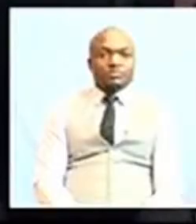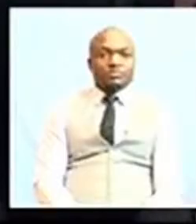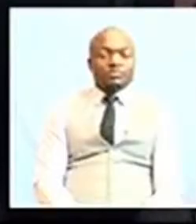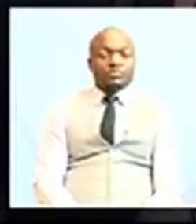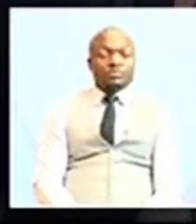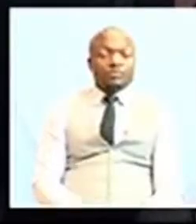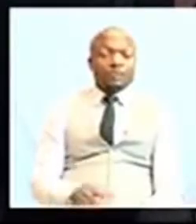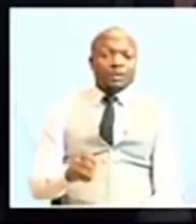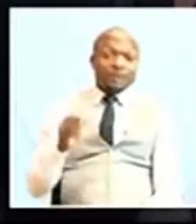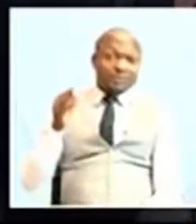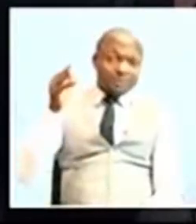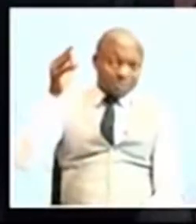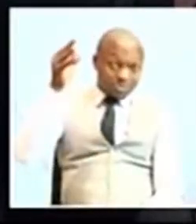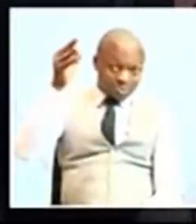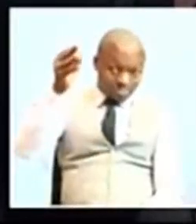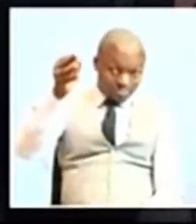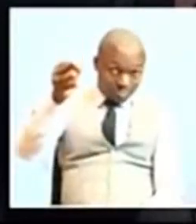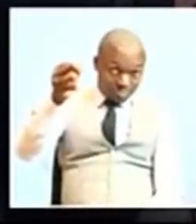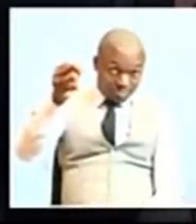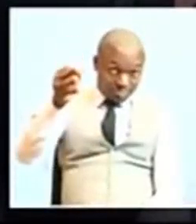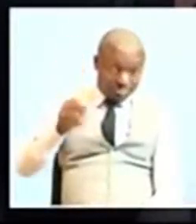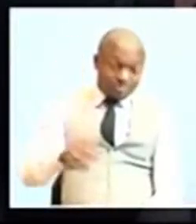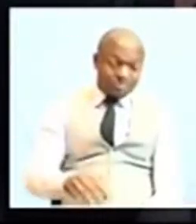in future,